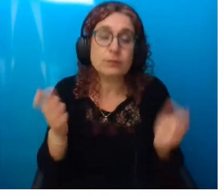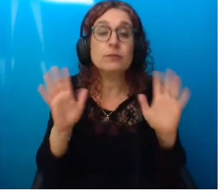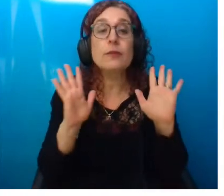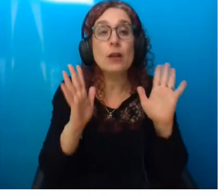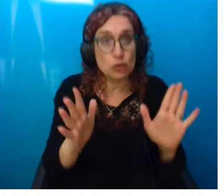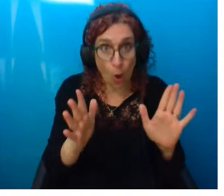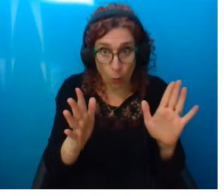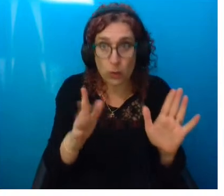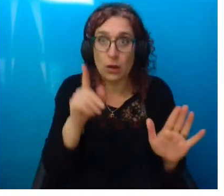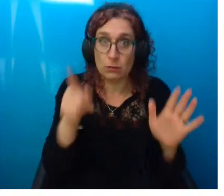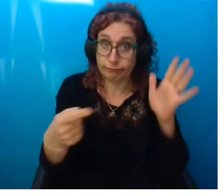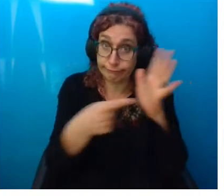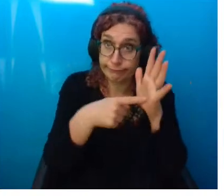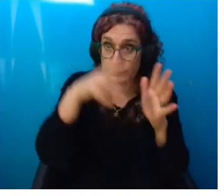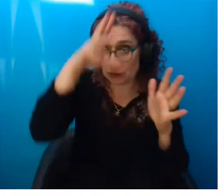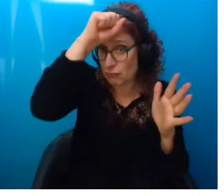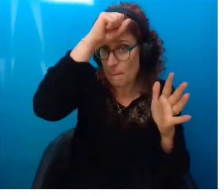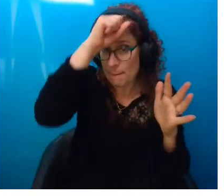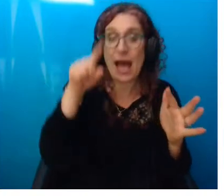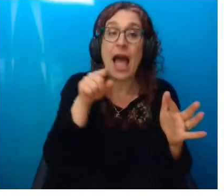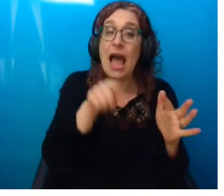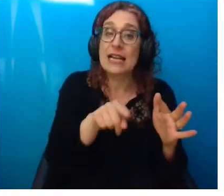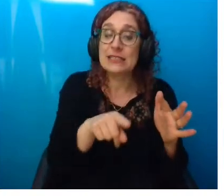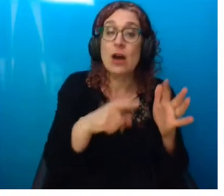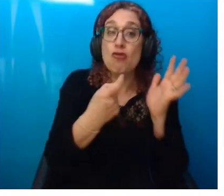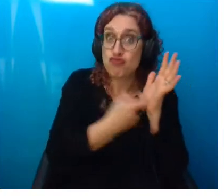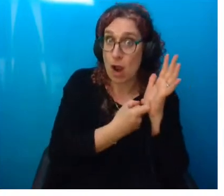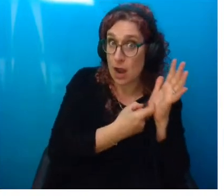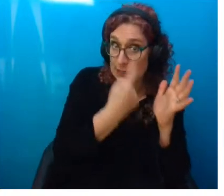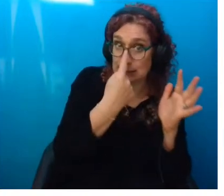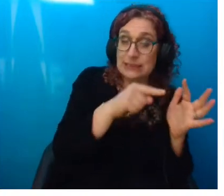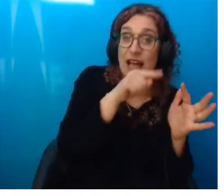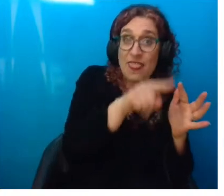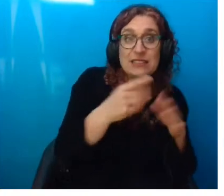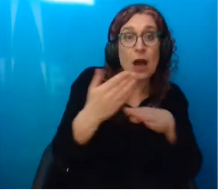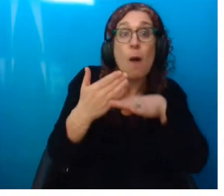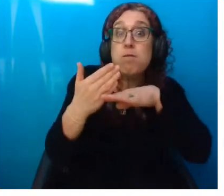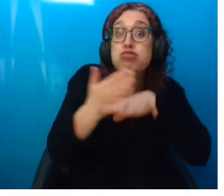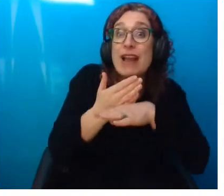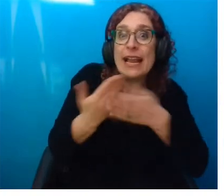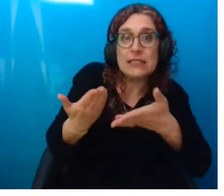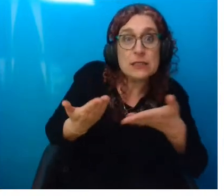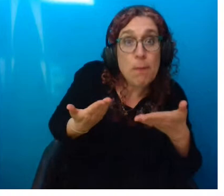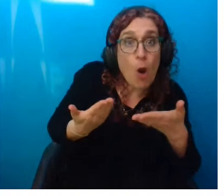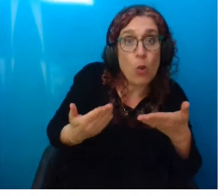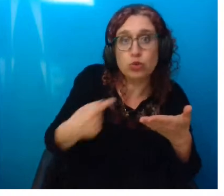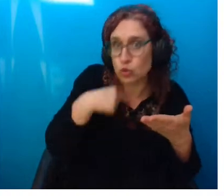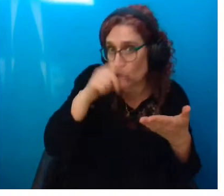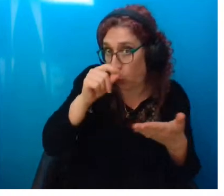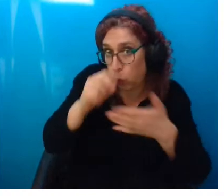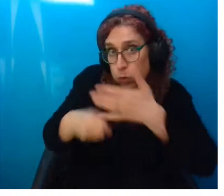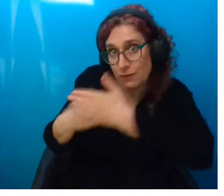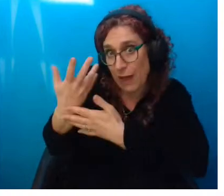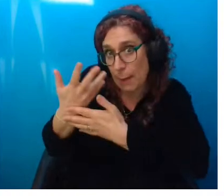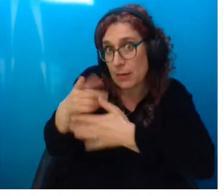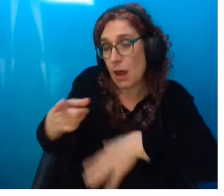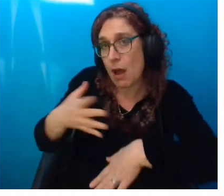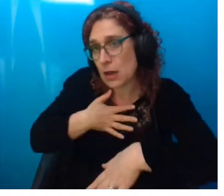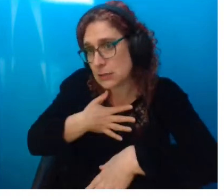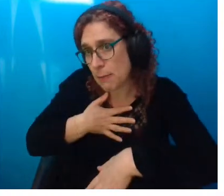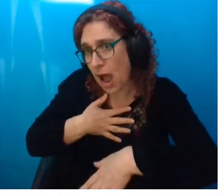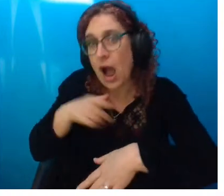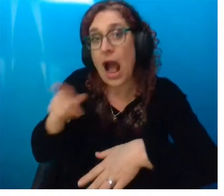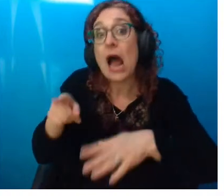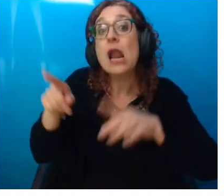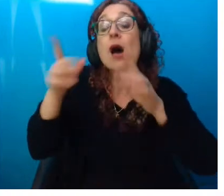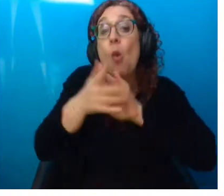that rhinitis predisposes to the development of asthma, and that concomitant rhinitis leads to less good asthma